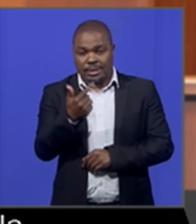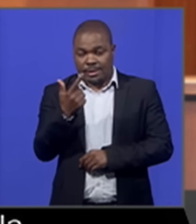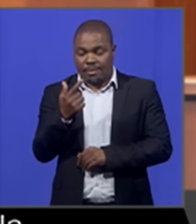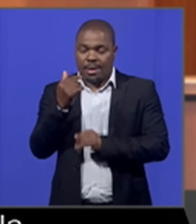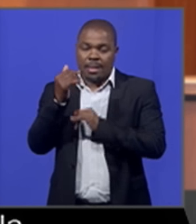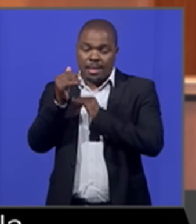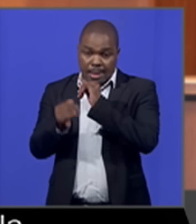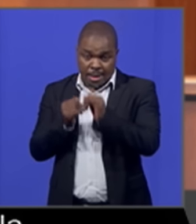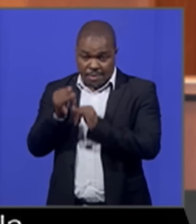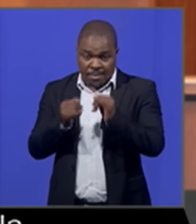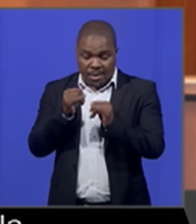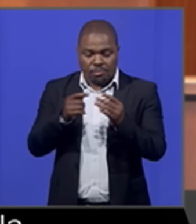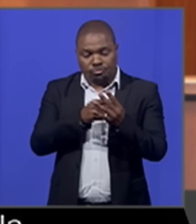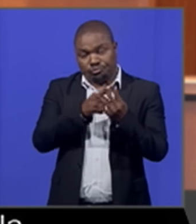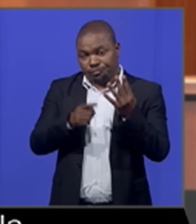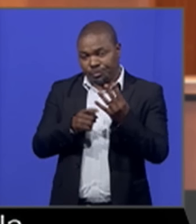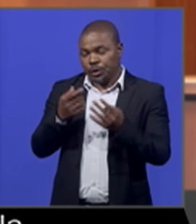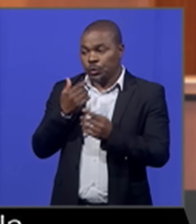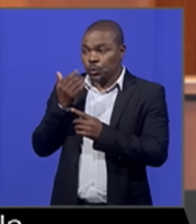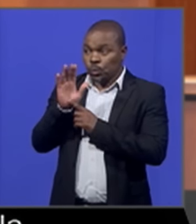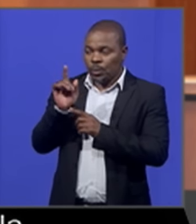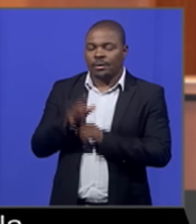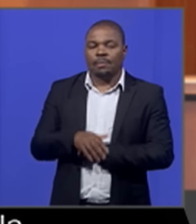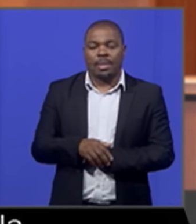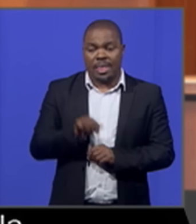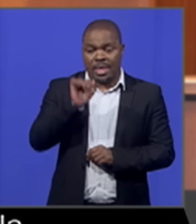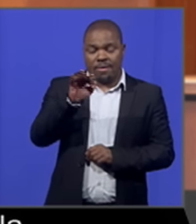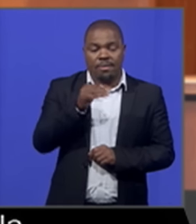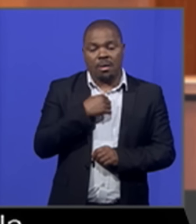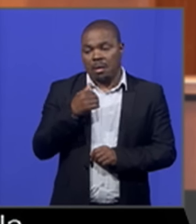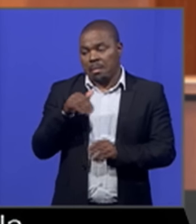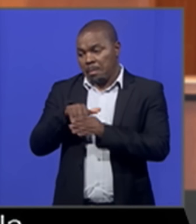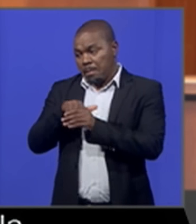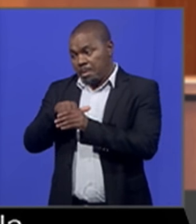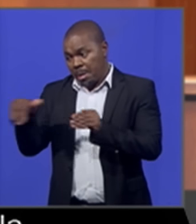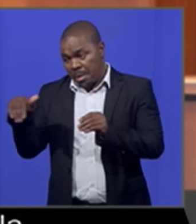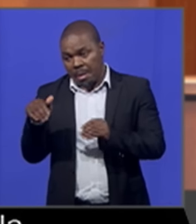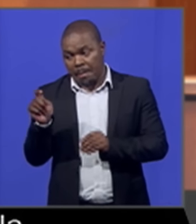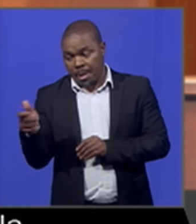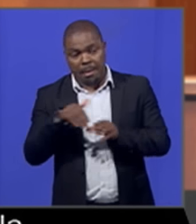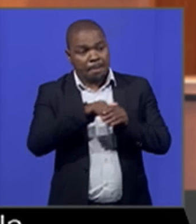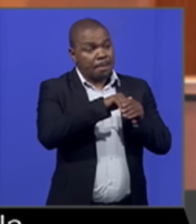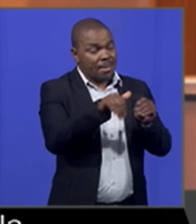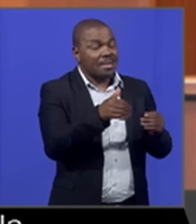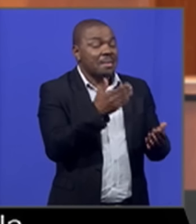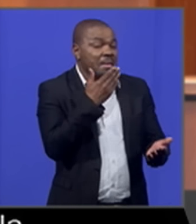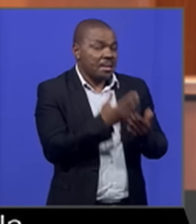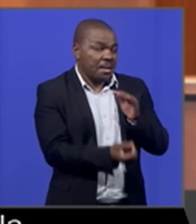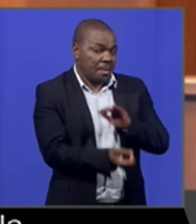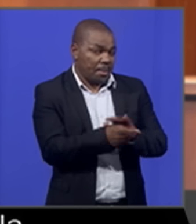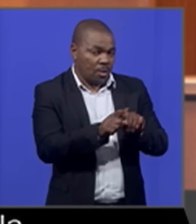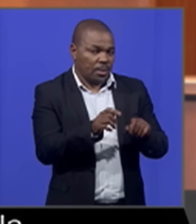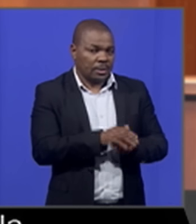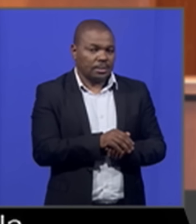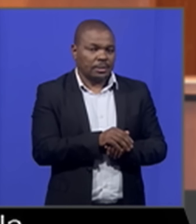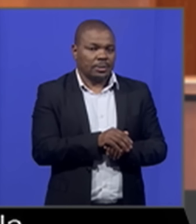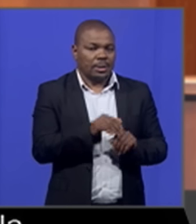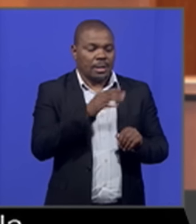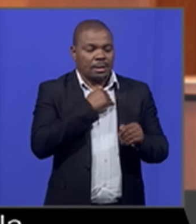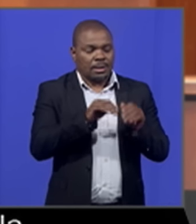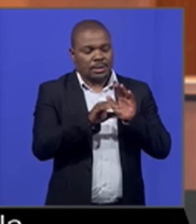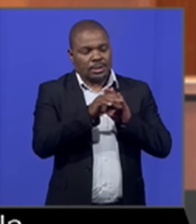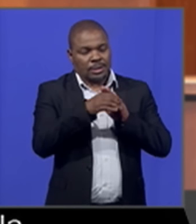11 have shown to this court that if released on bail, there is a likelihood that Section 64A and C